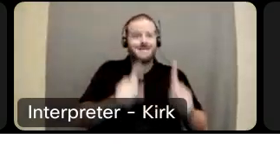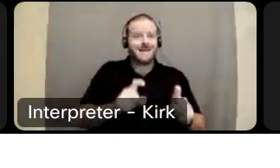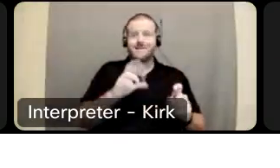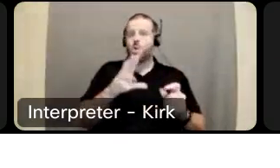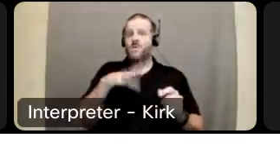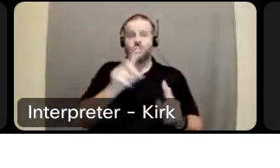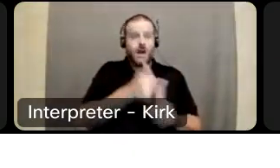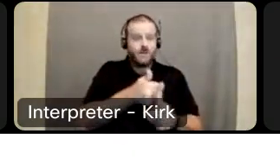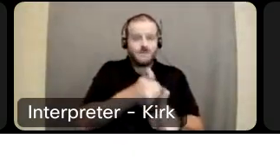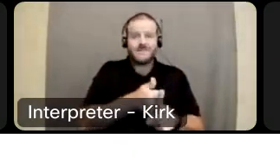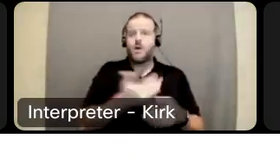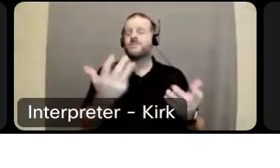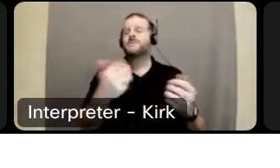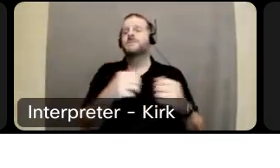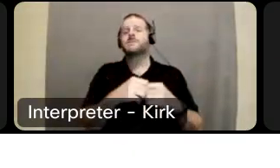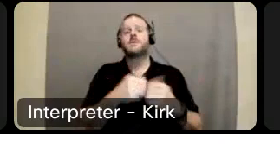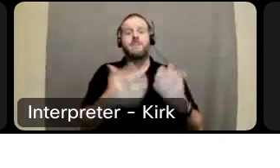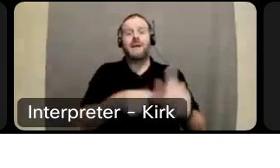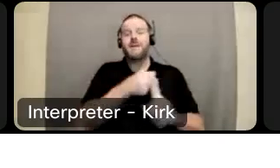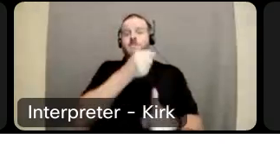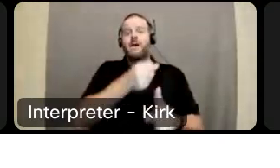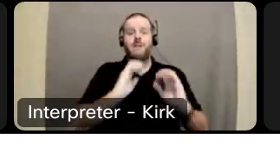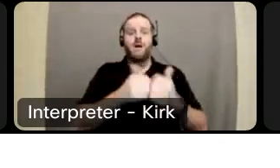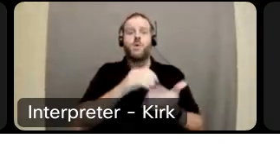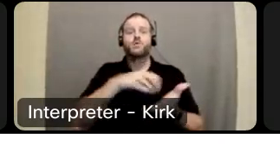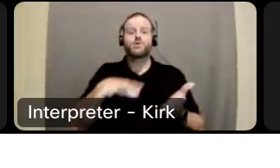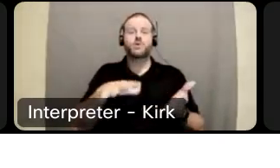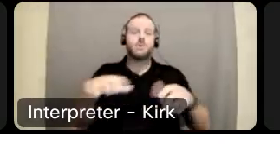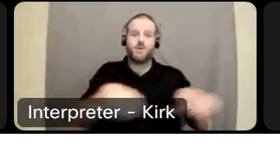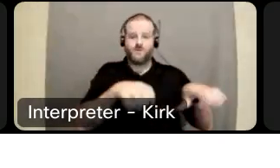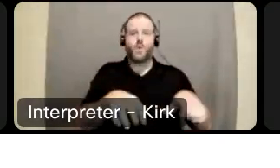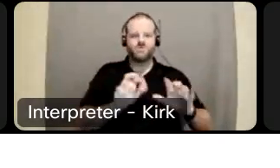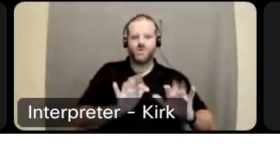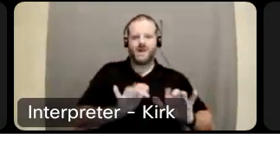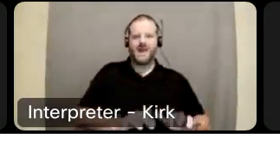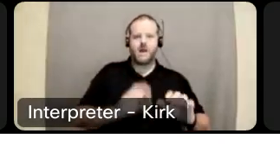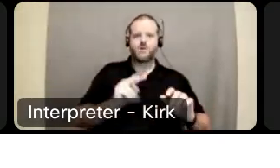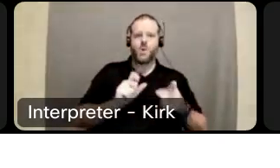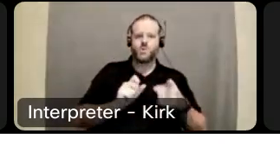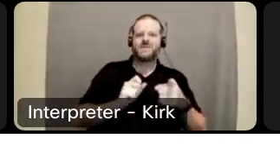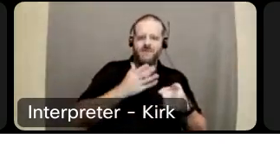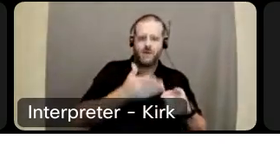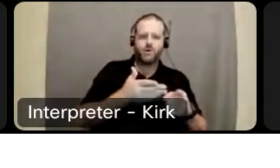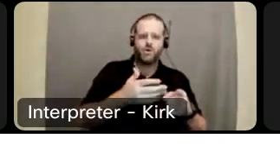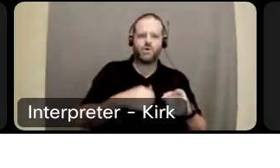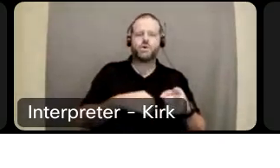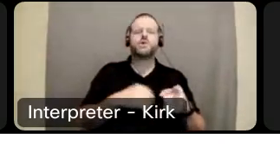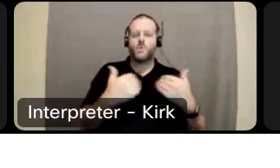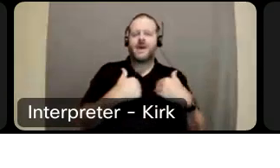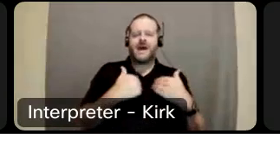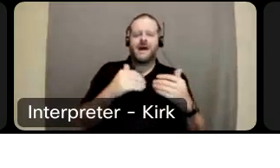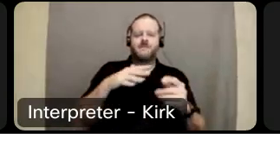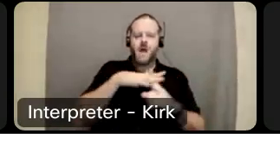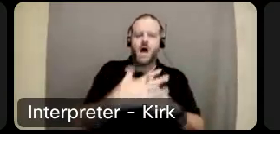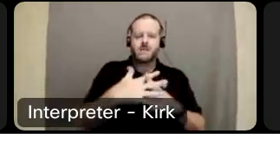child that may impact how the student performed on those assessments. You can share that here so we have that context, so that